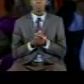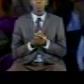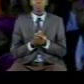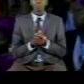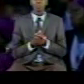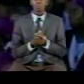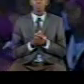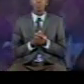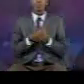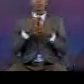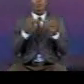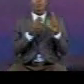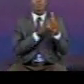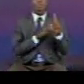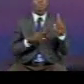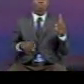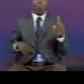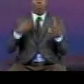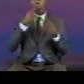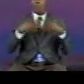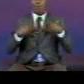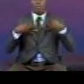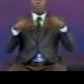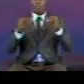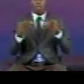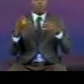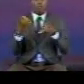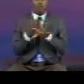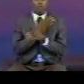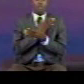The Lord who healed him and took away that